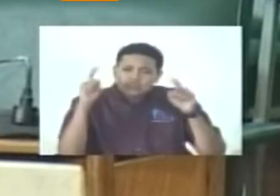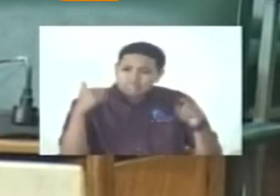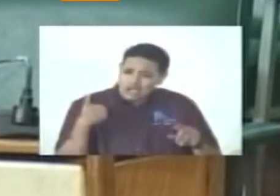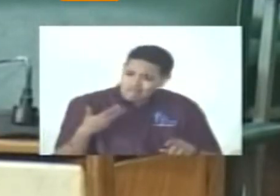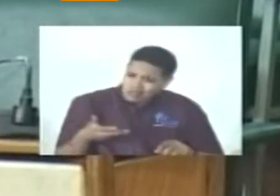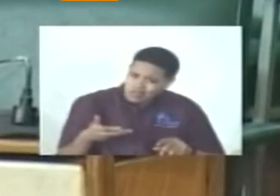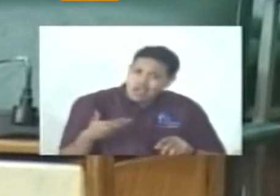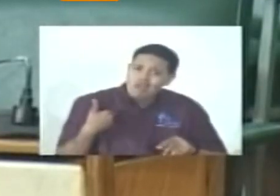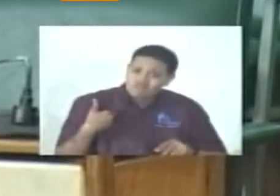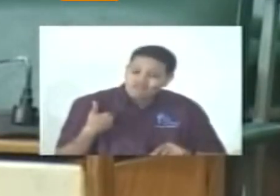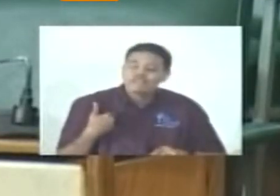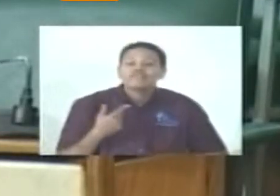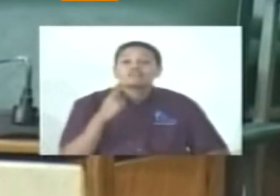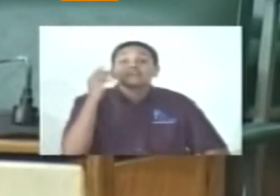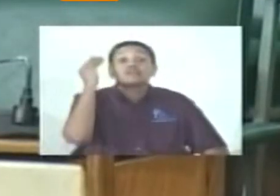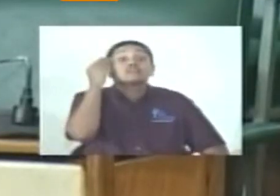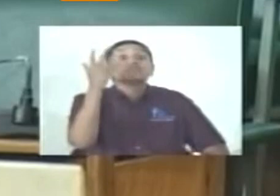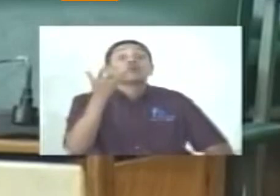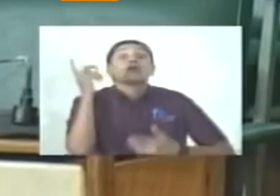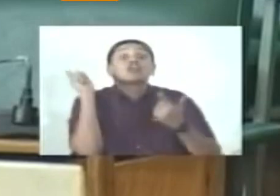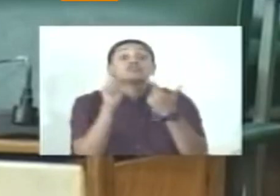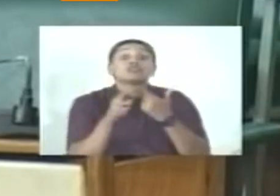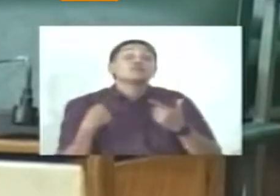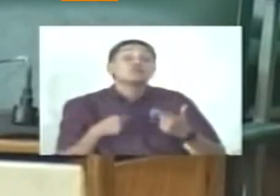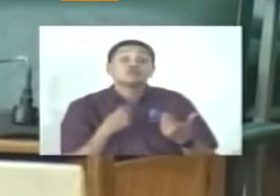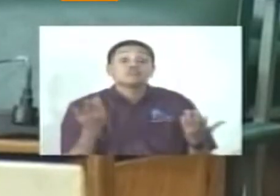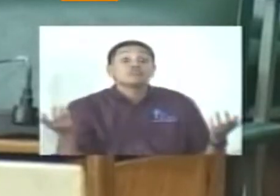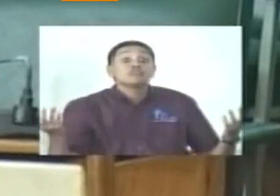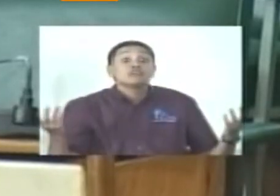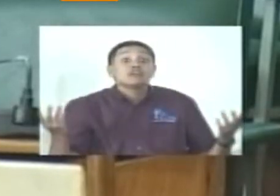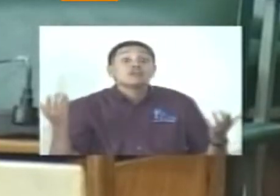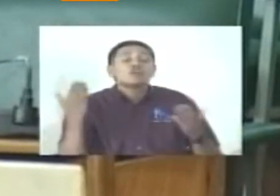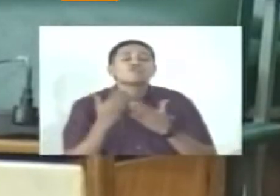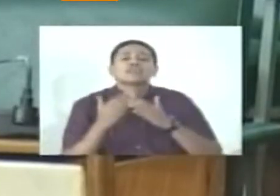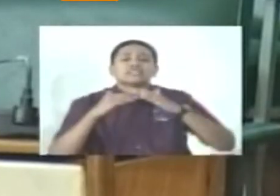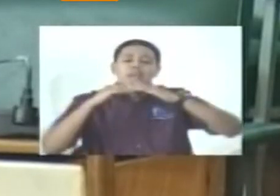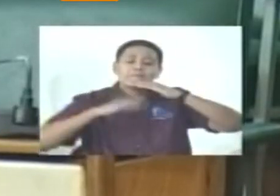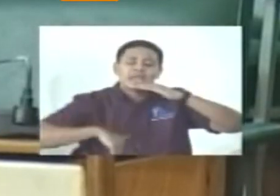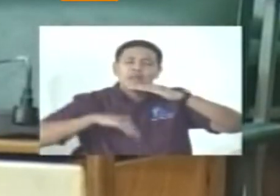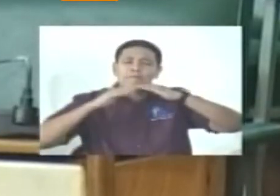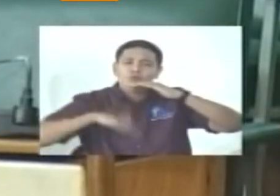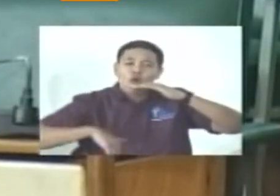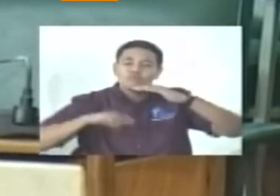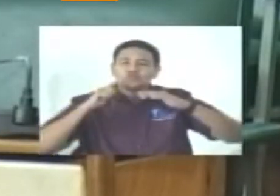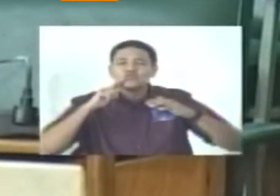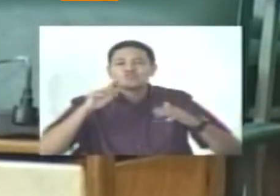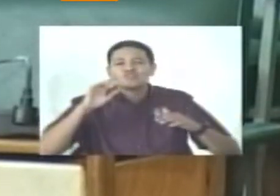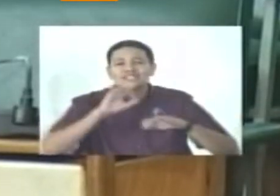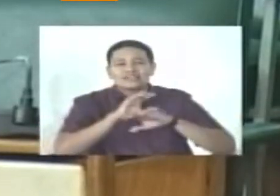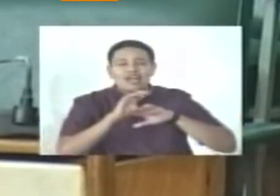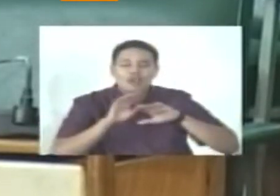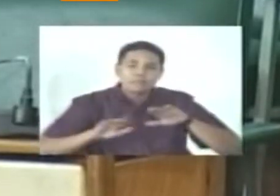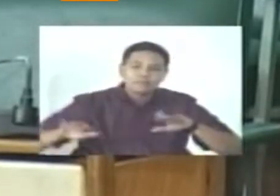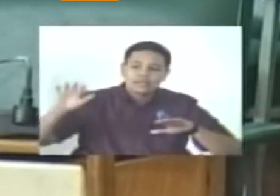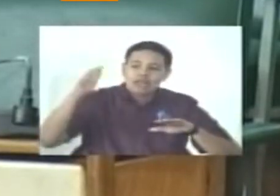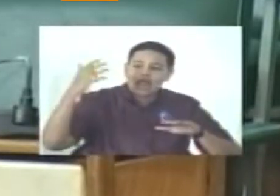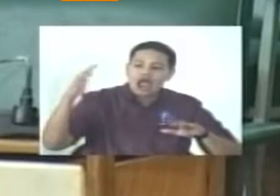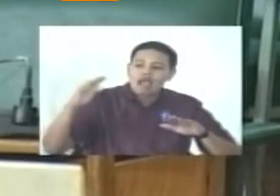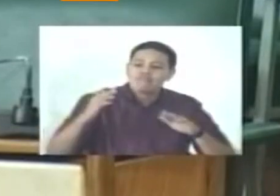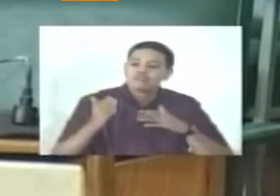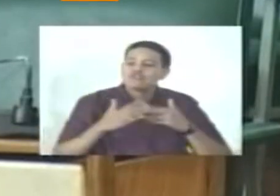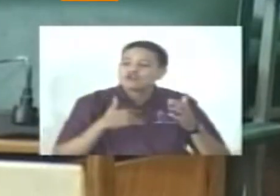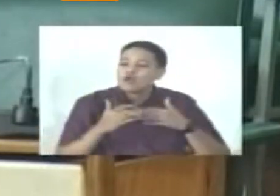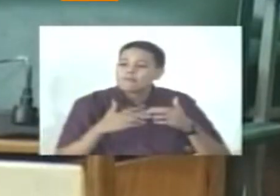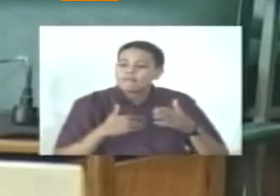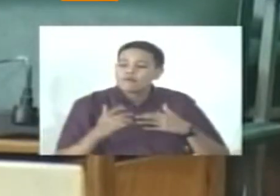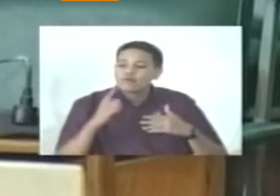said, until we get at minimum to the regional average, no matter how far we drop, whether